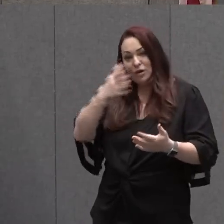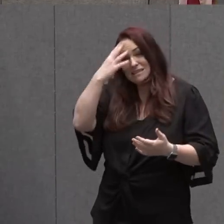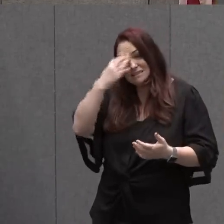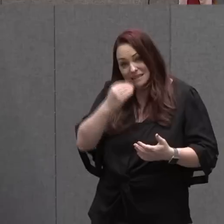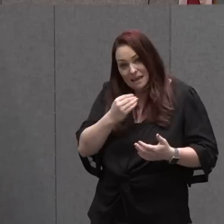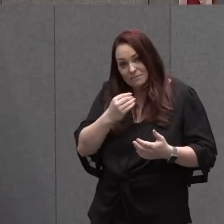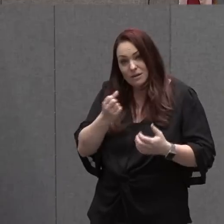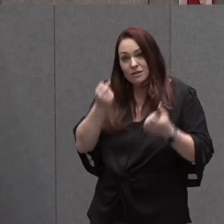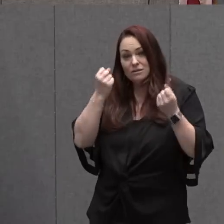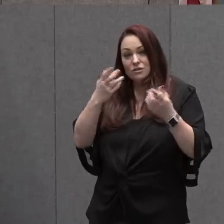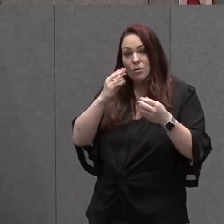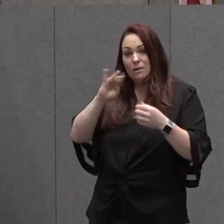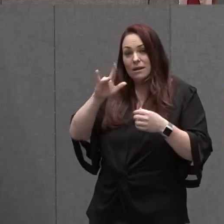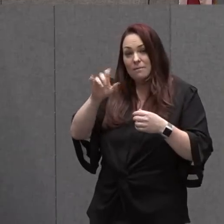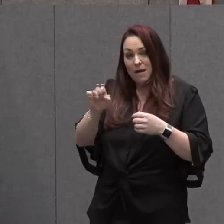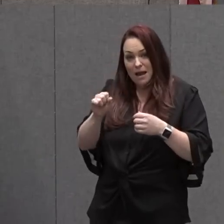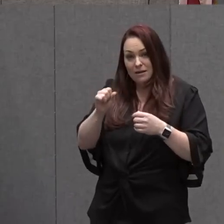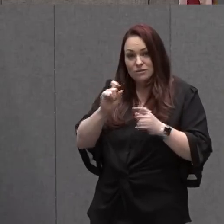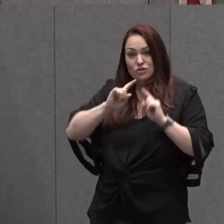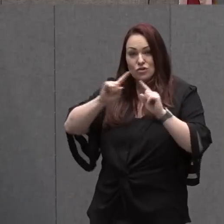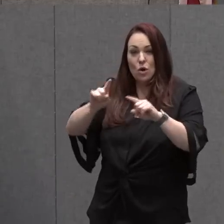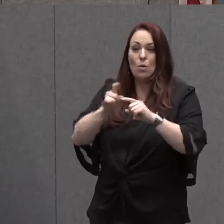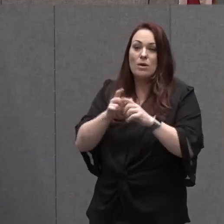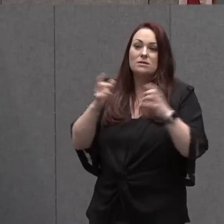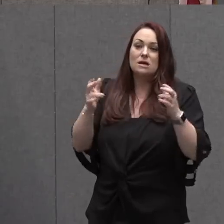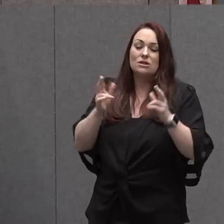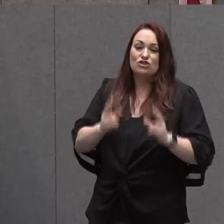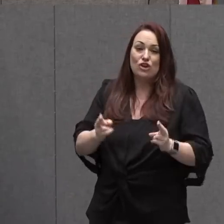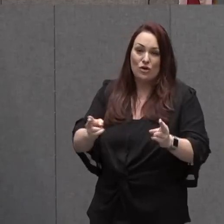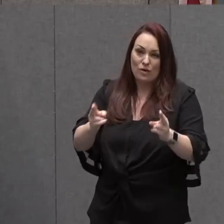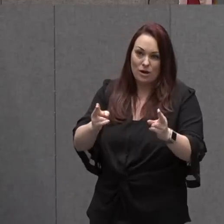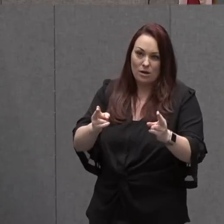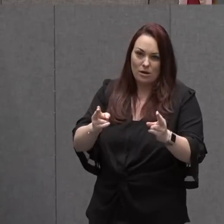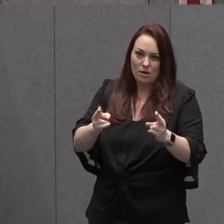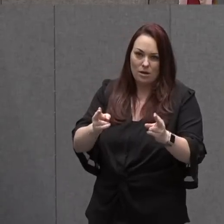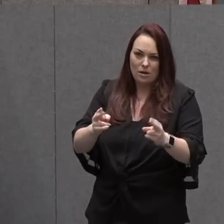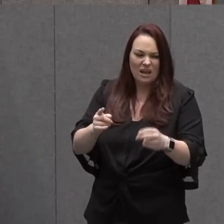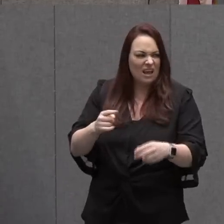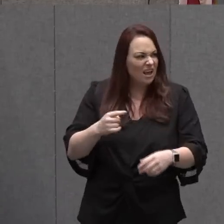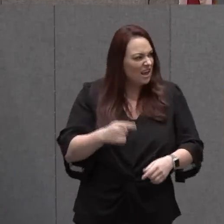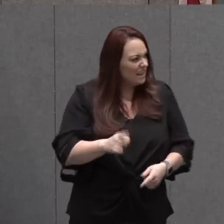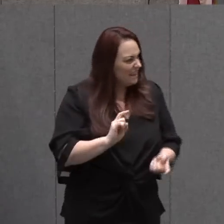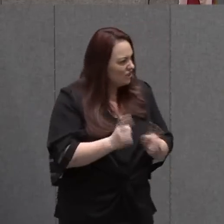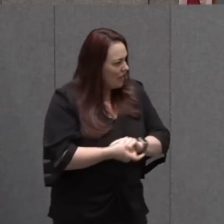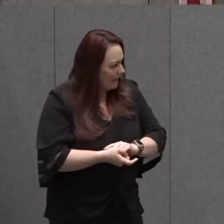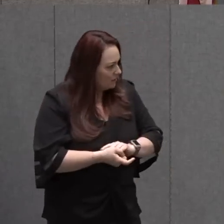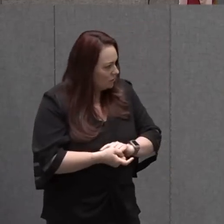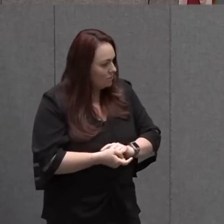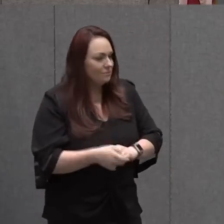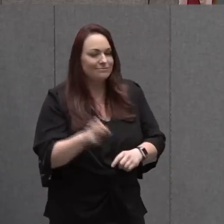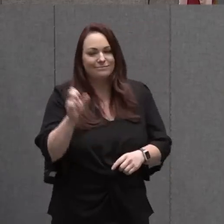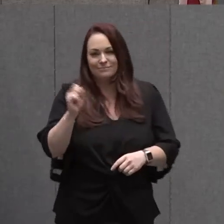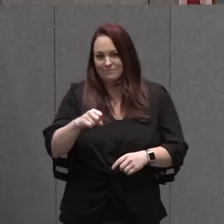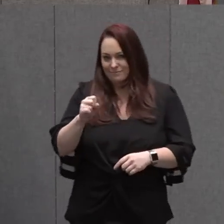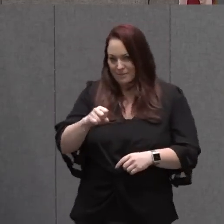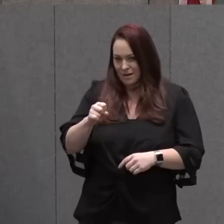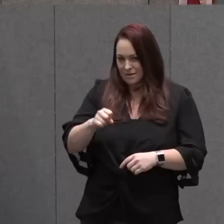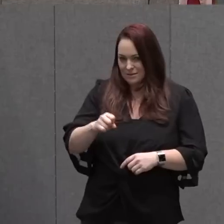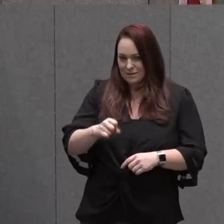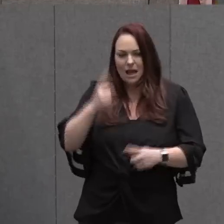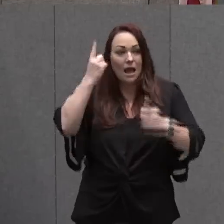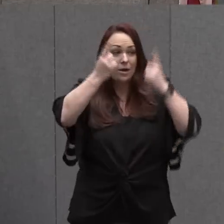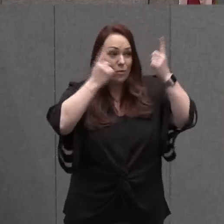miles to go in such a hurry. Oh, he changed it. He did change it. I wonder why he changed it.